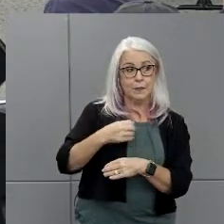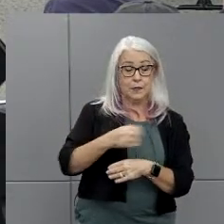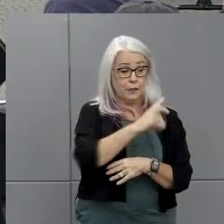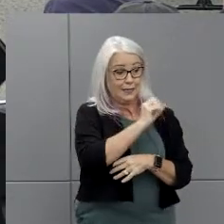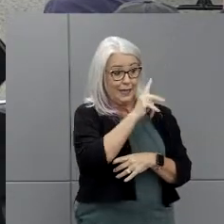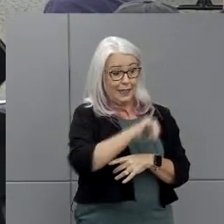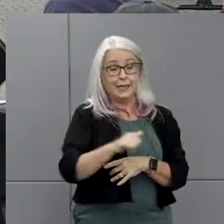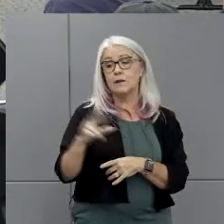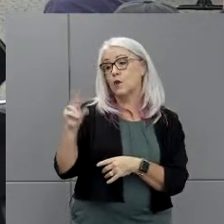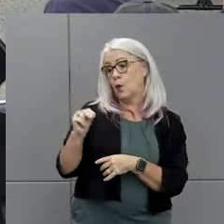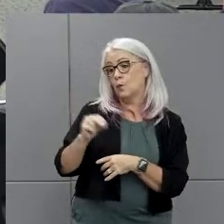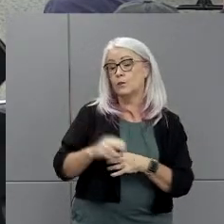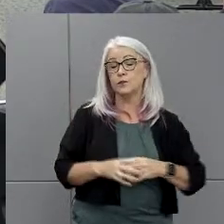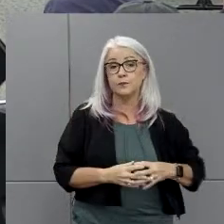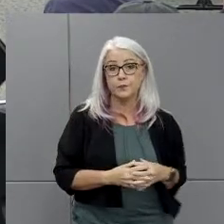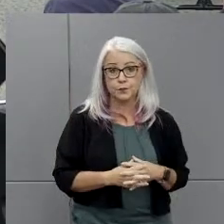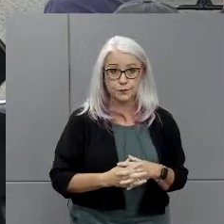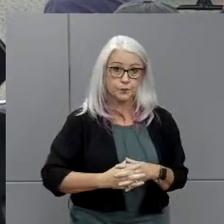Daly.